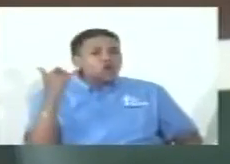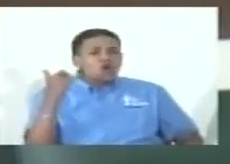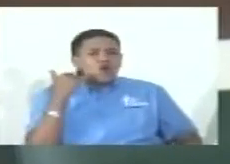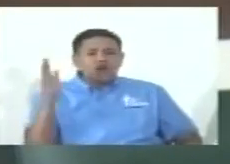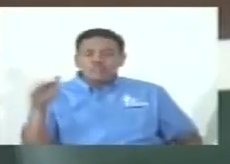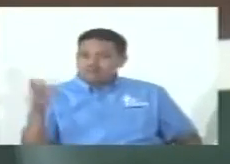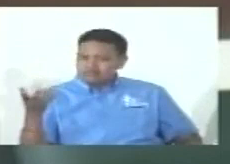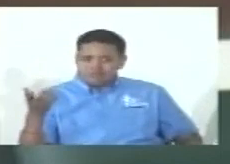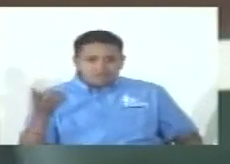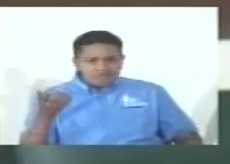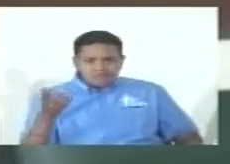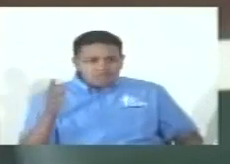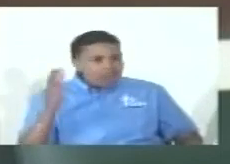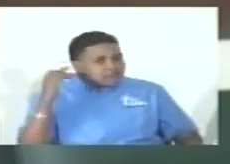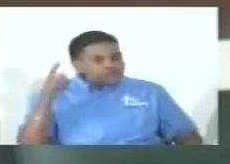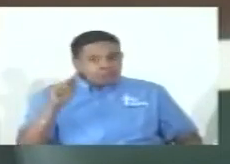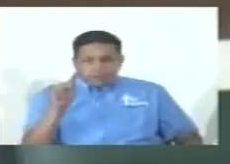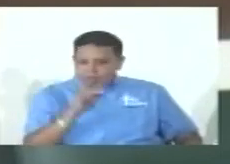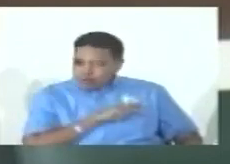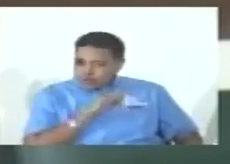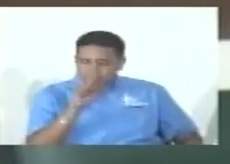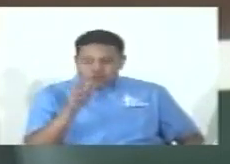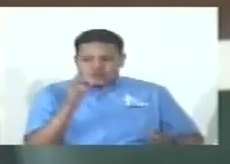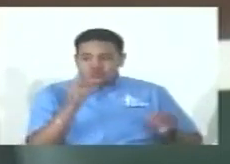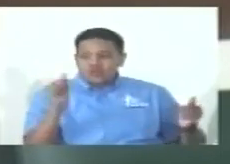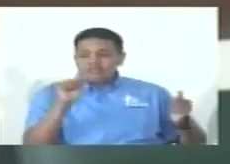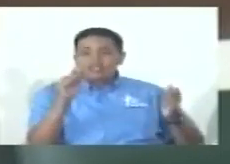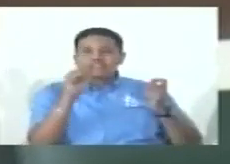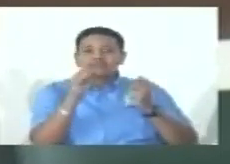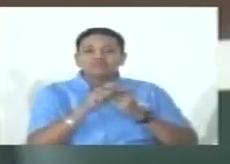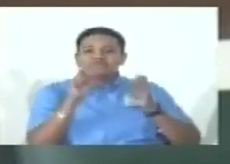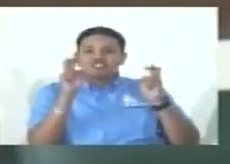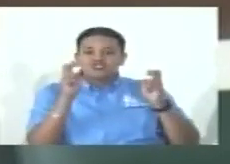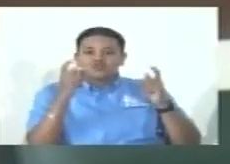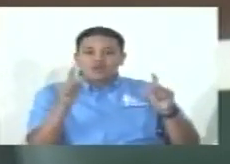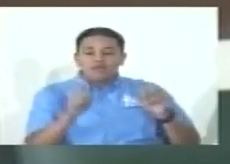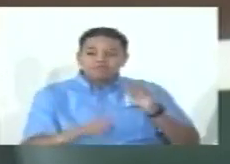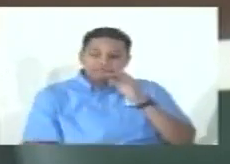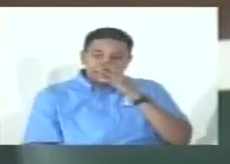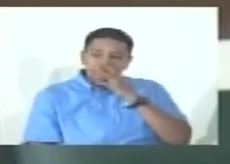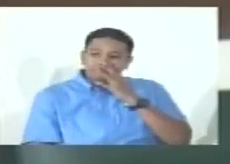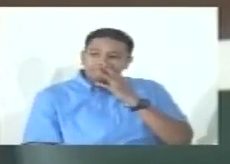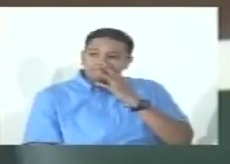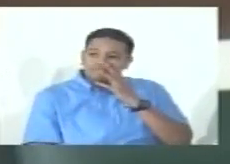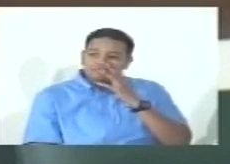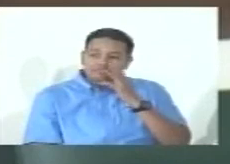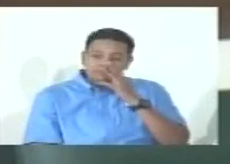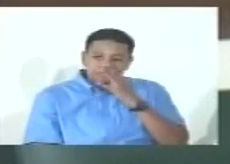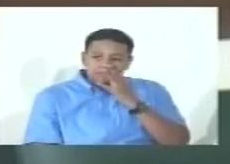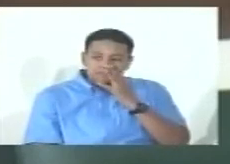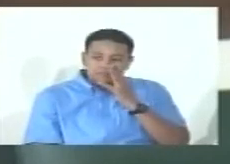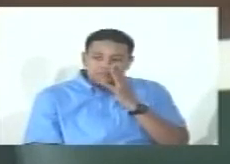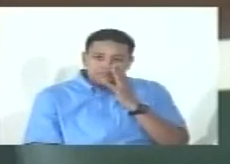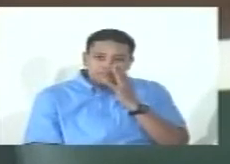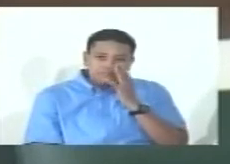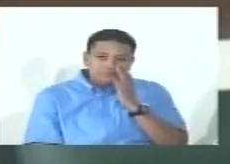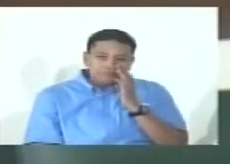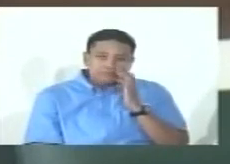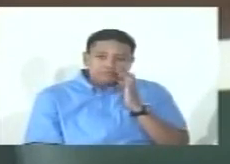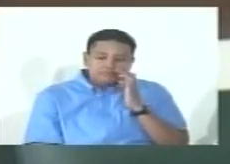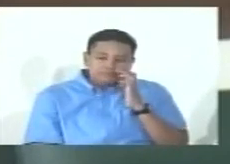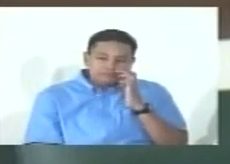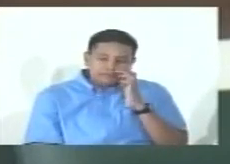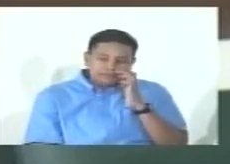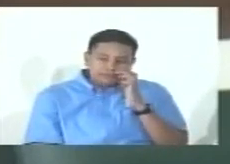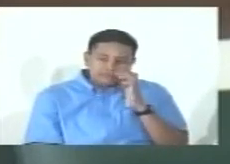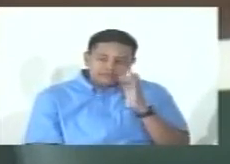expected me to personally solve any particular issue of unfairness that she considered. And that had to do